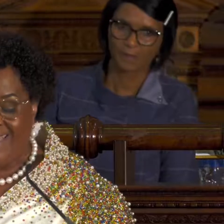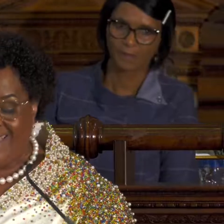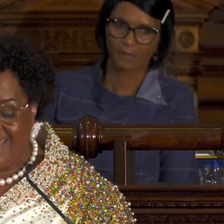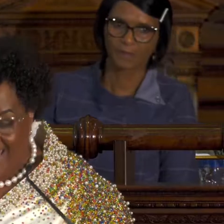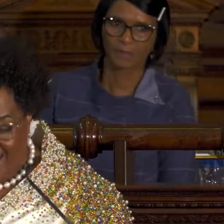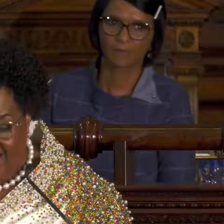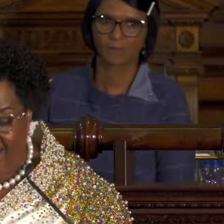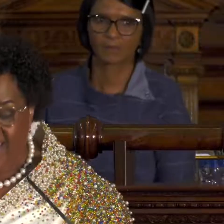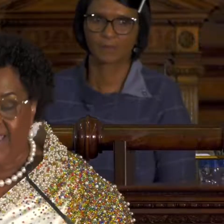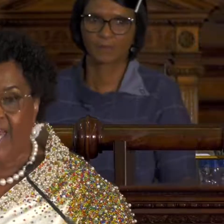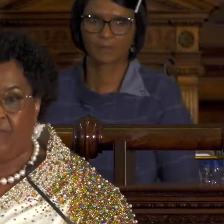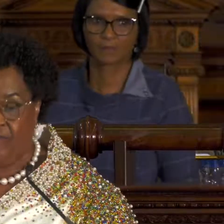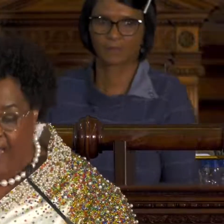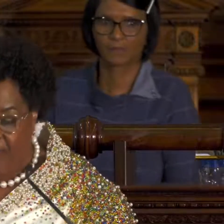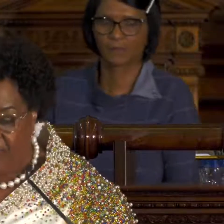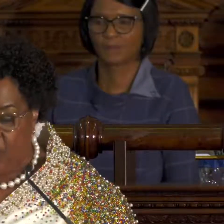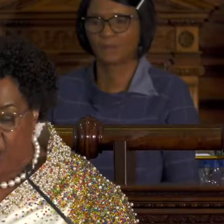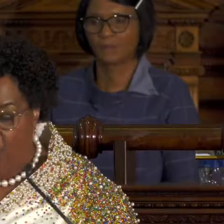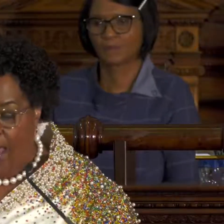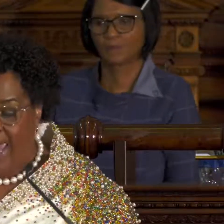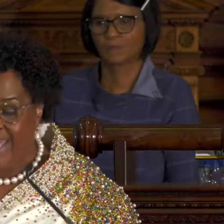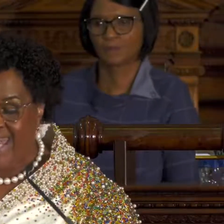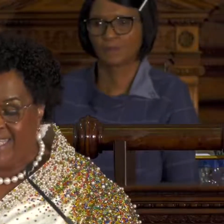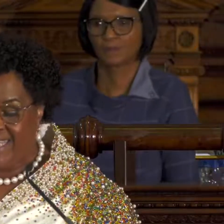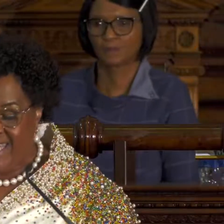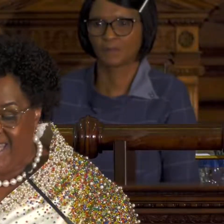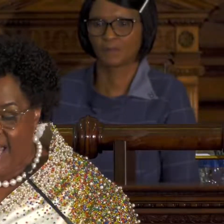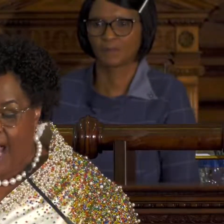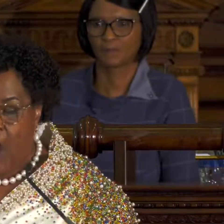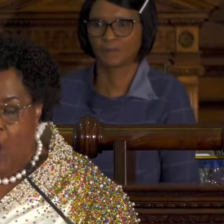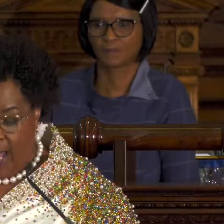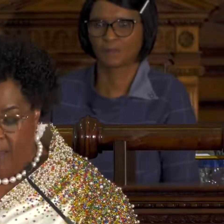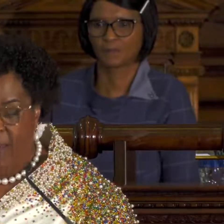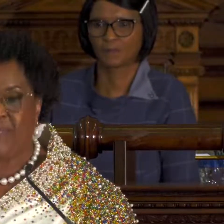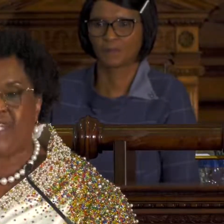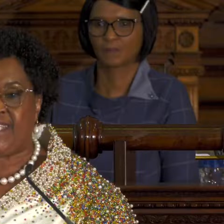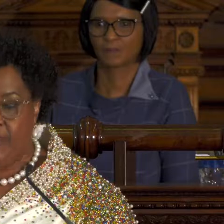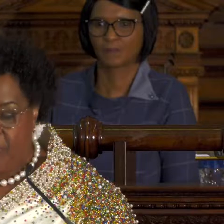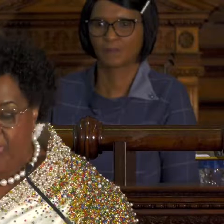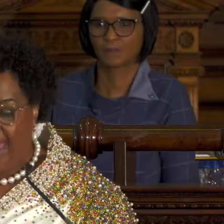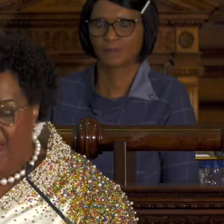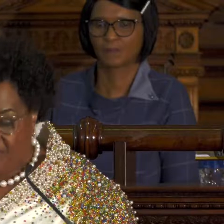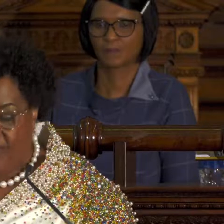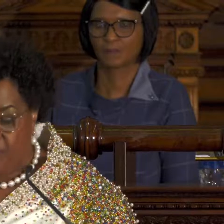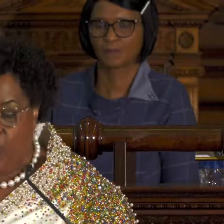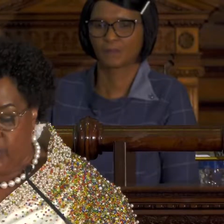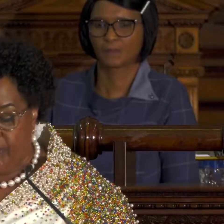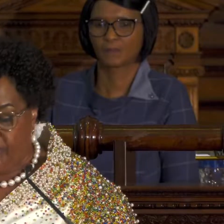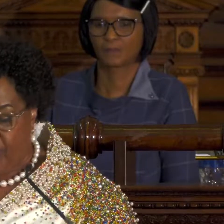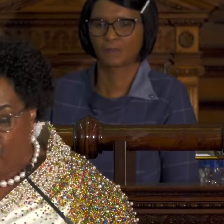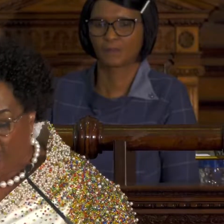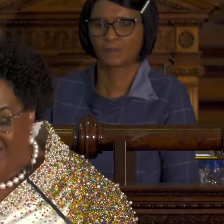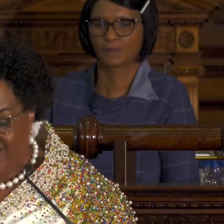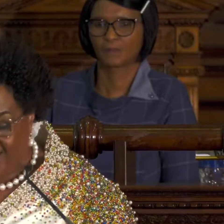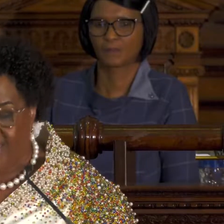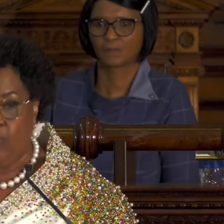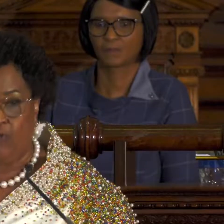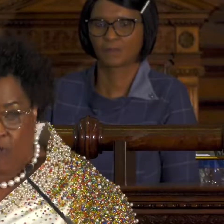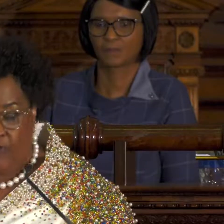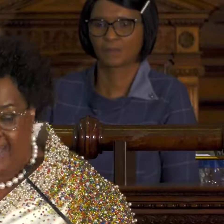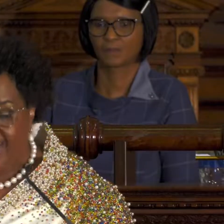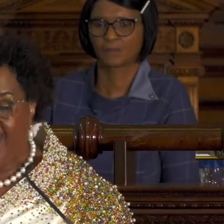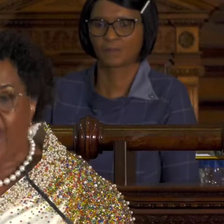involved, DA, EFF, ANC, MAP 16, everybody was